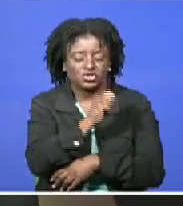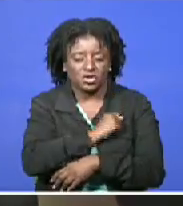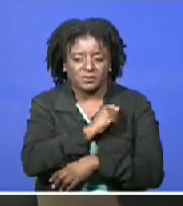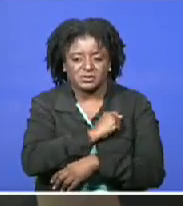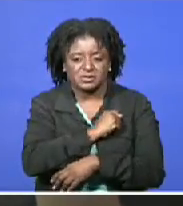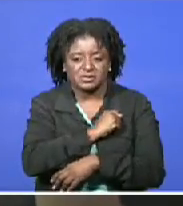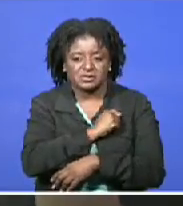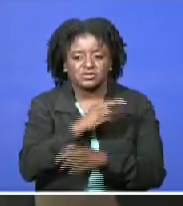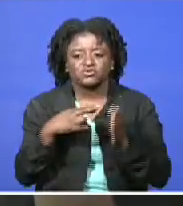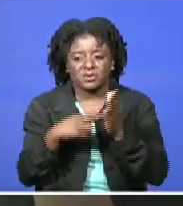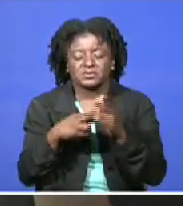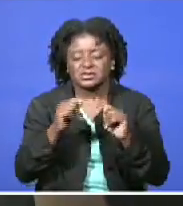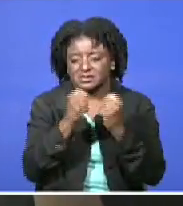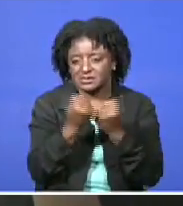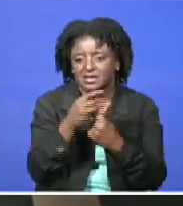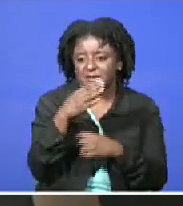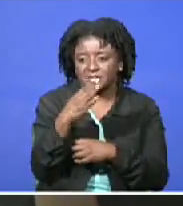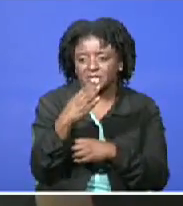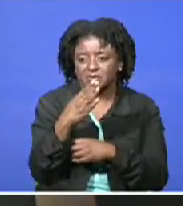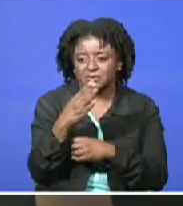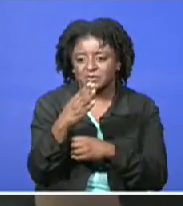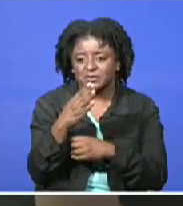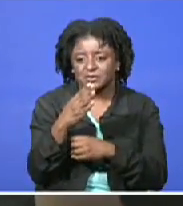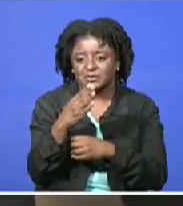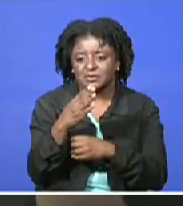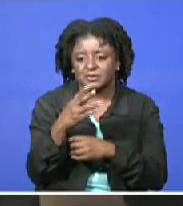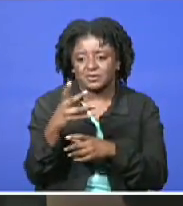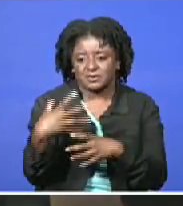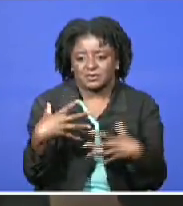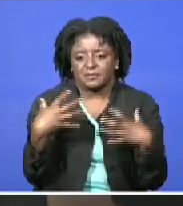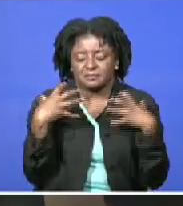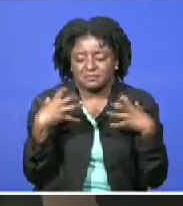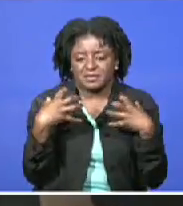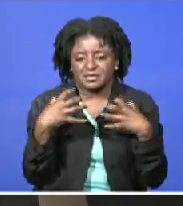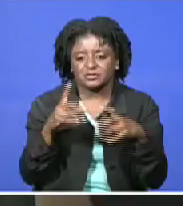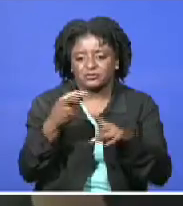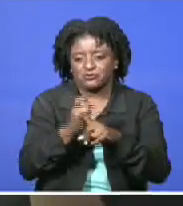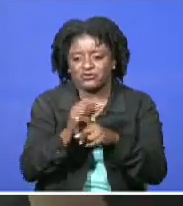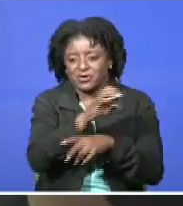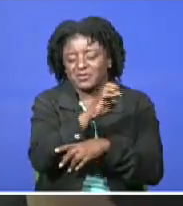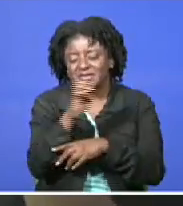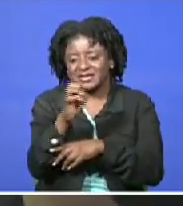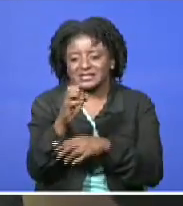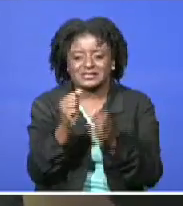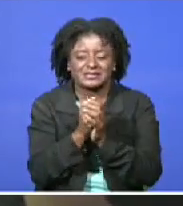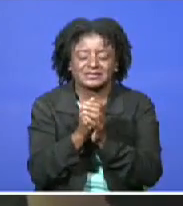represent Team Blue, the Beast from the East. Woo! Thank you very much.